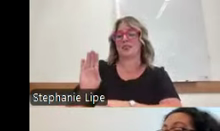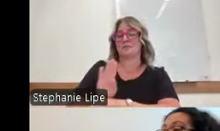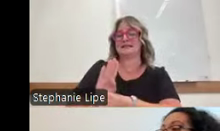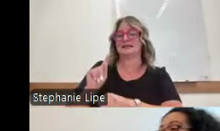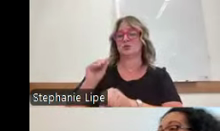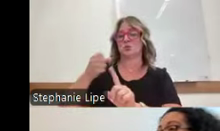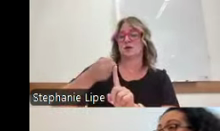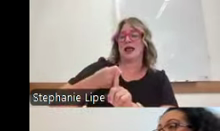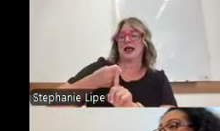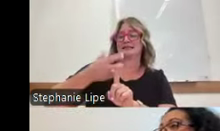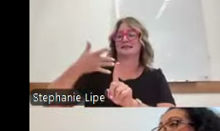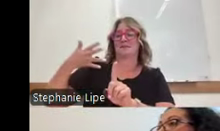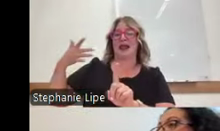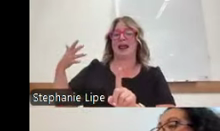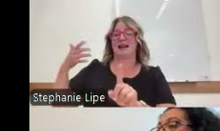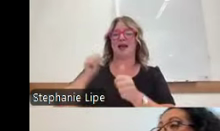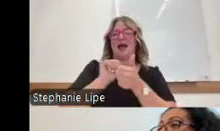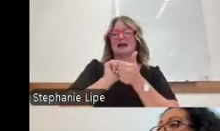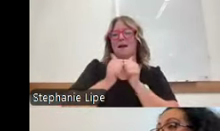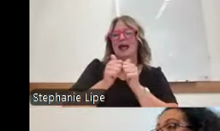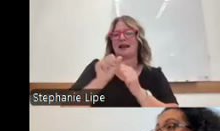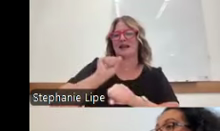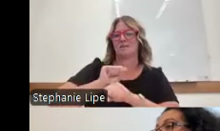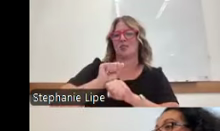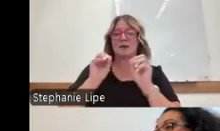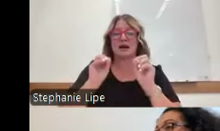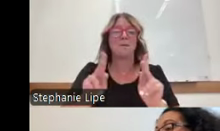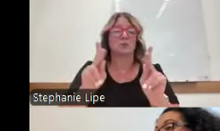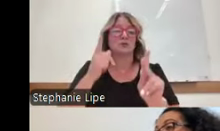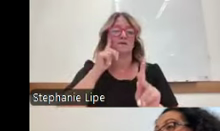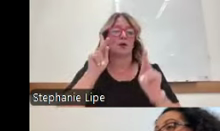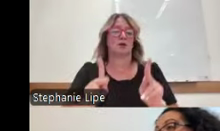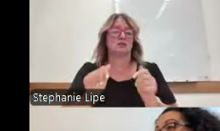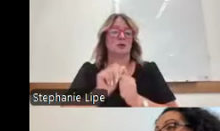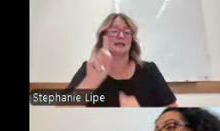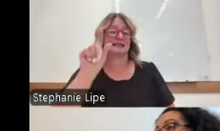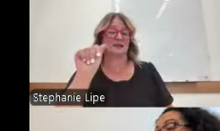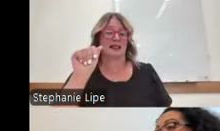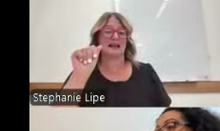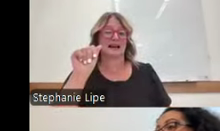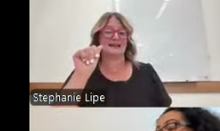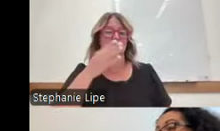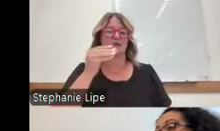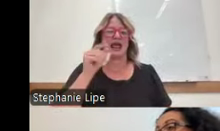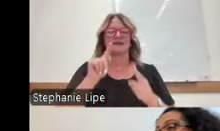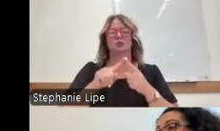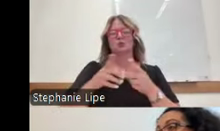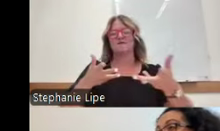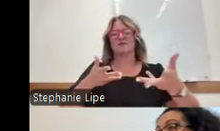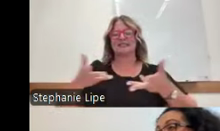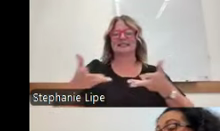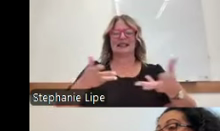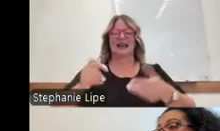event with the business. We also have other ways to expand our competitive employment opportunities for individuals who